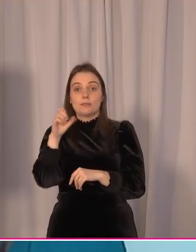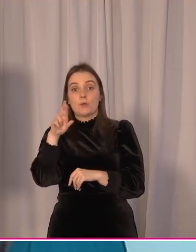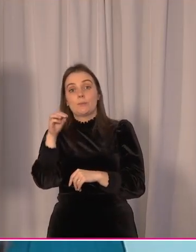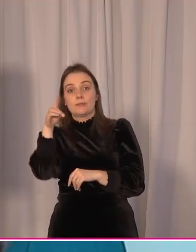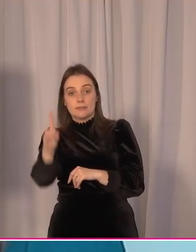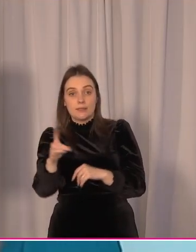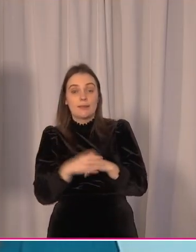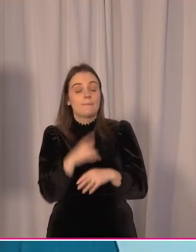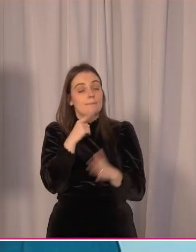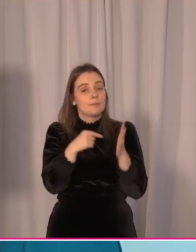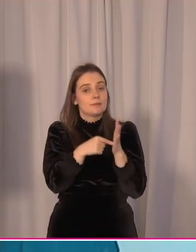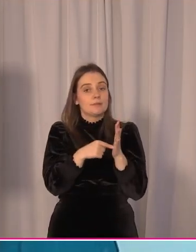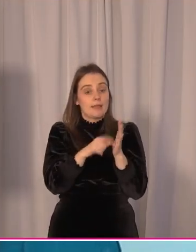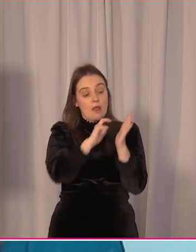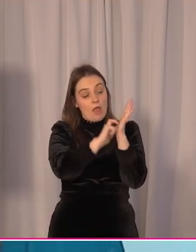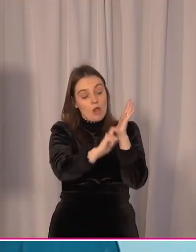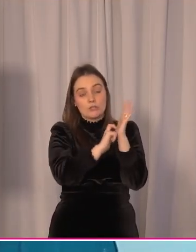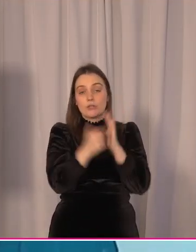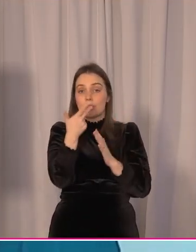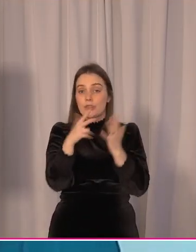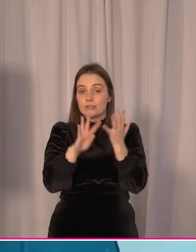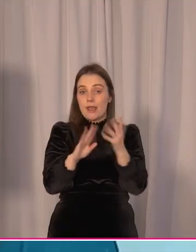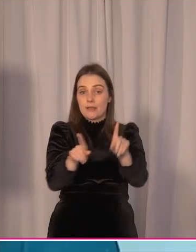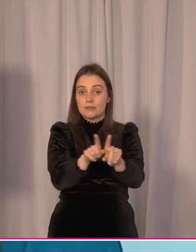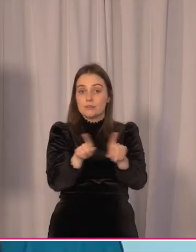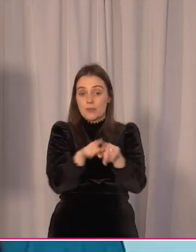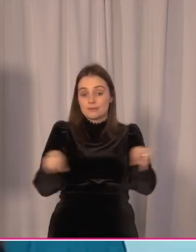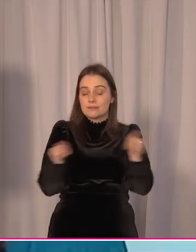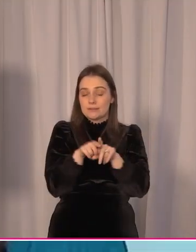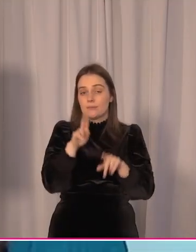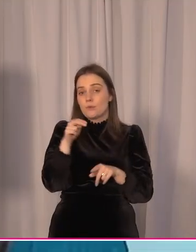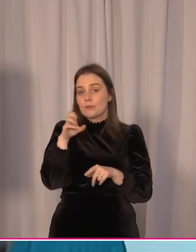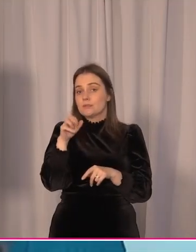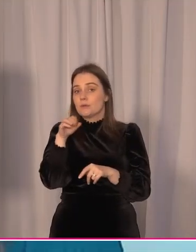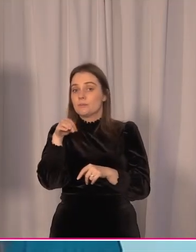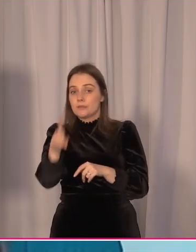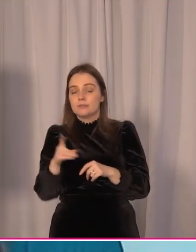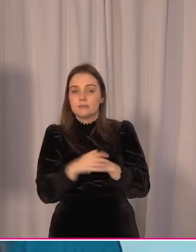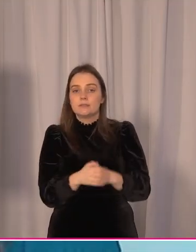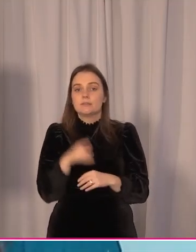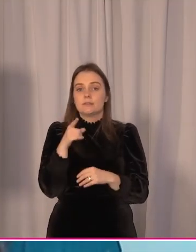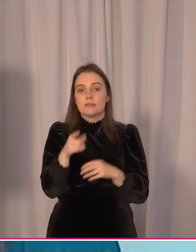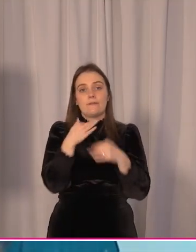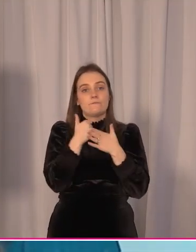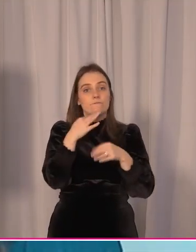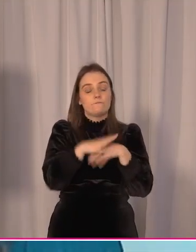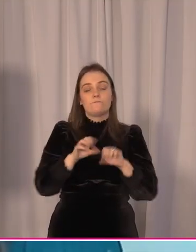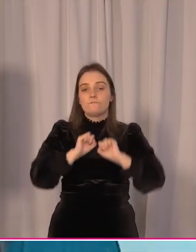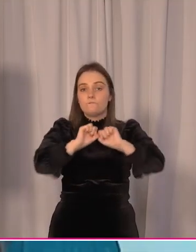also goes against the Article 39 of the Istanbul Convention that covers forced sterilization and forced